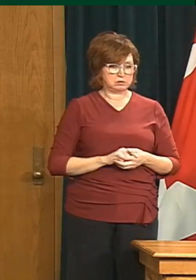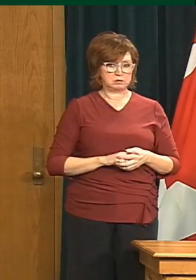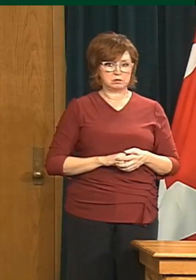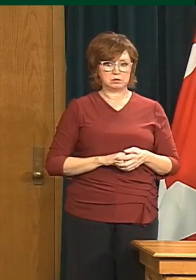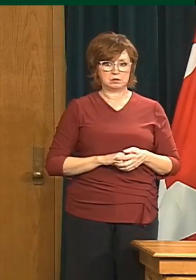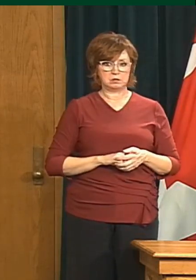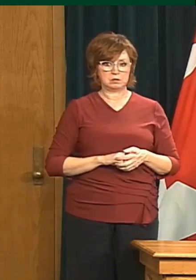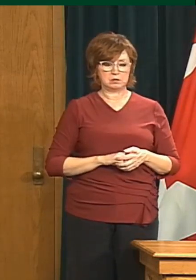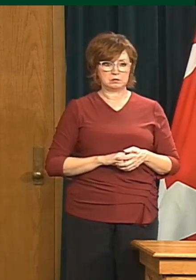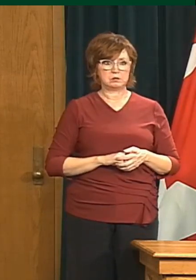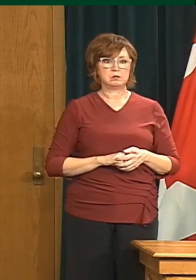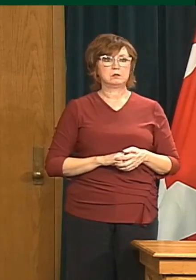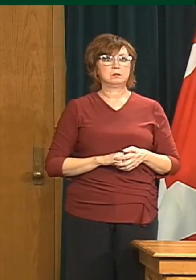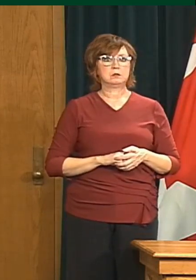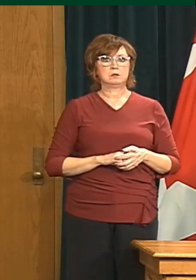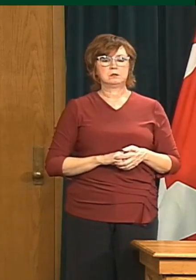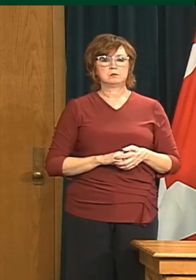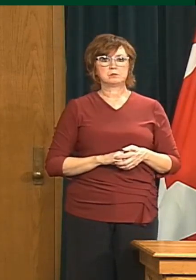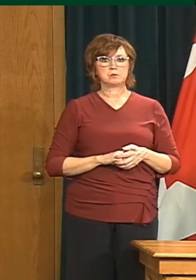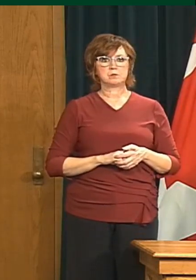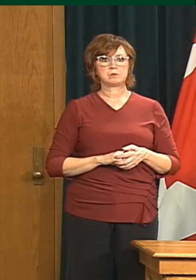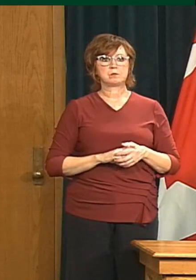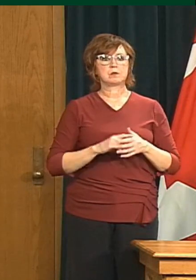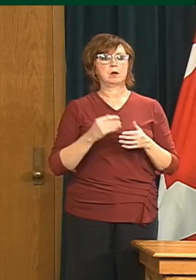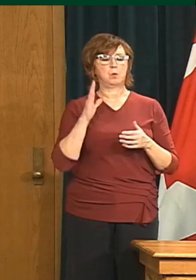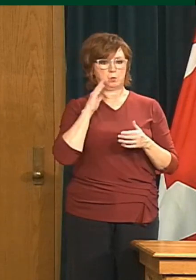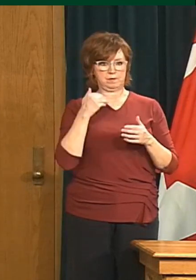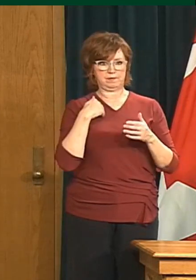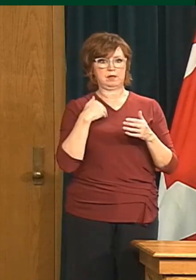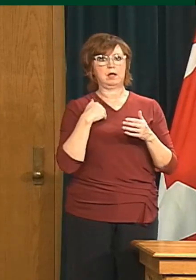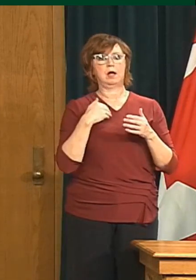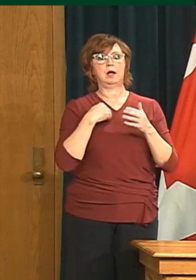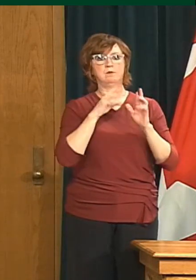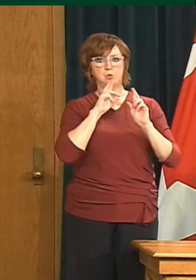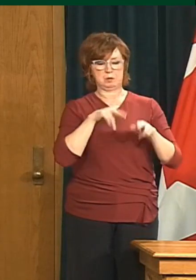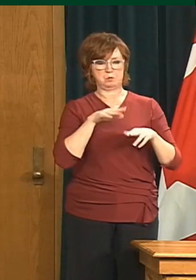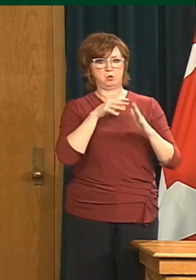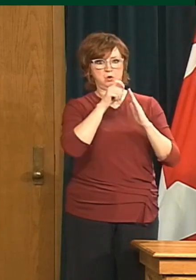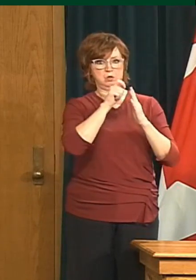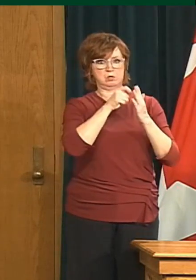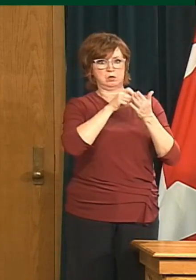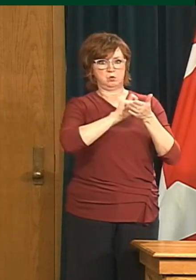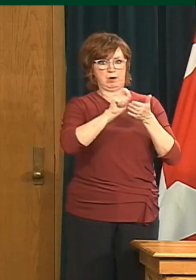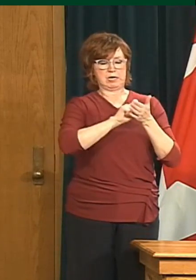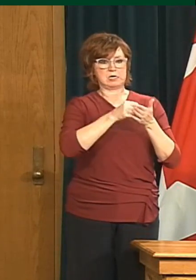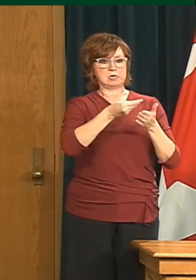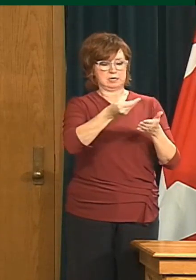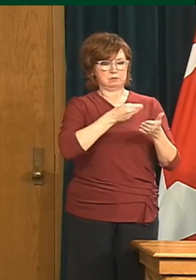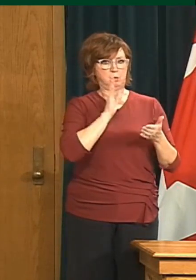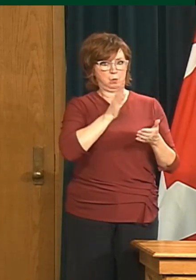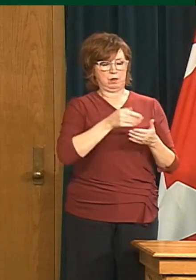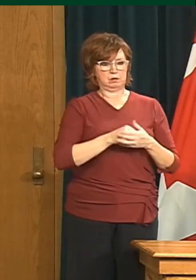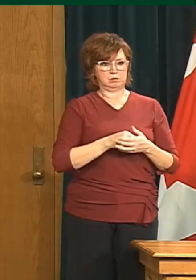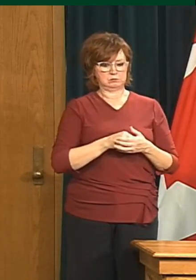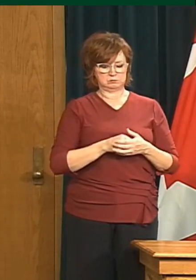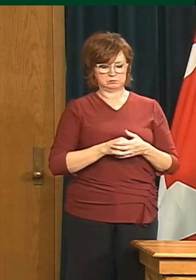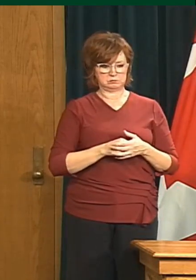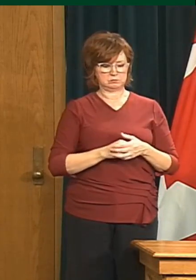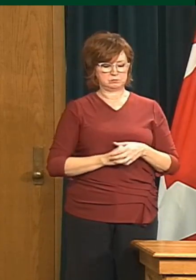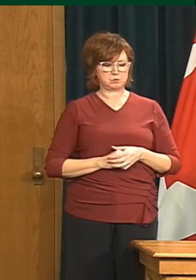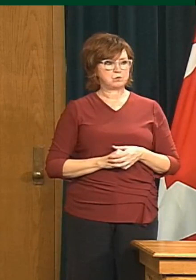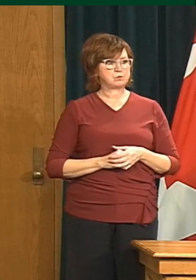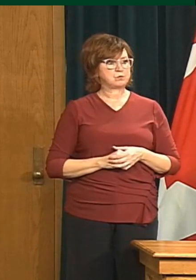the outbreak. There is a detailed outbreak report that was shared. In fact, I can just look at